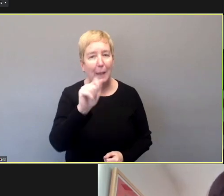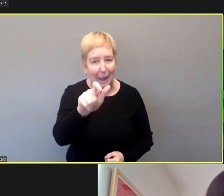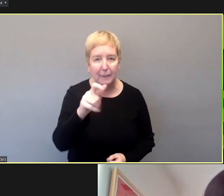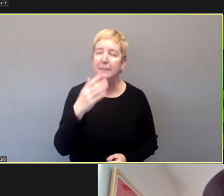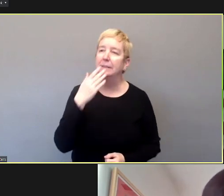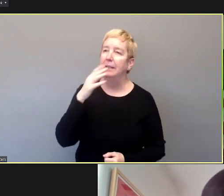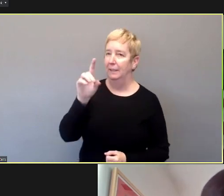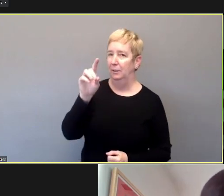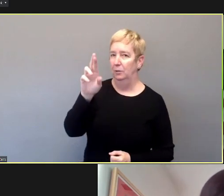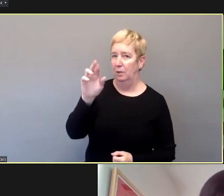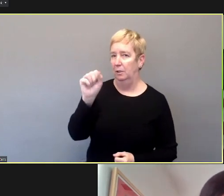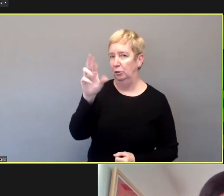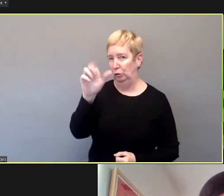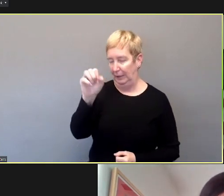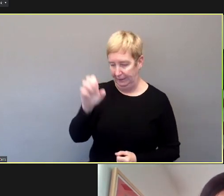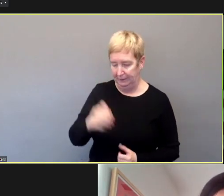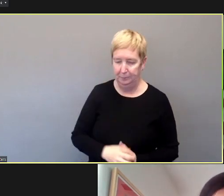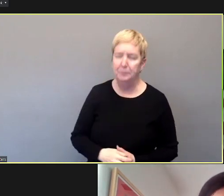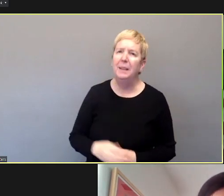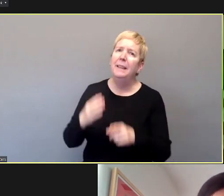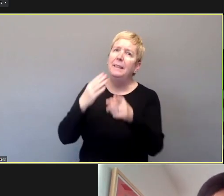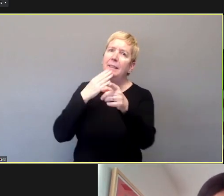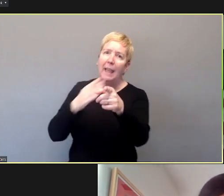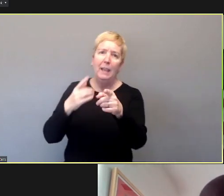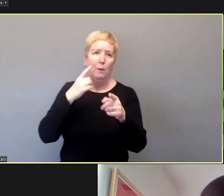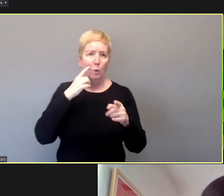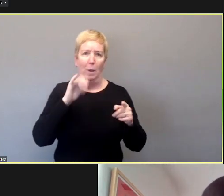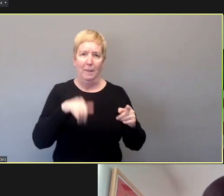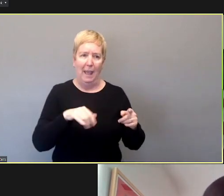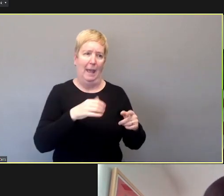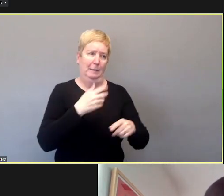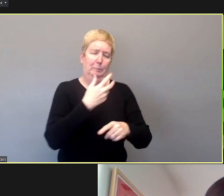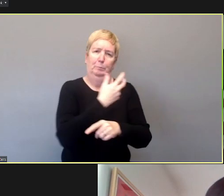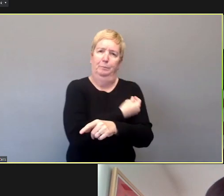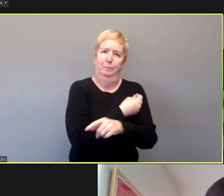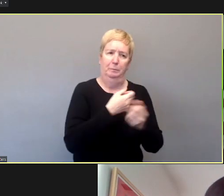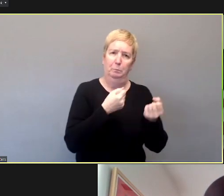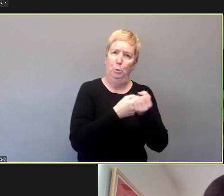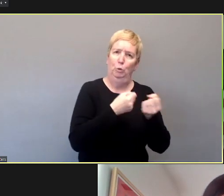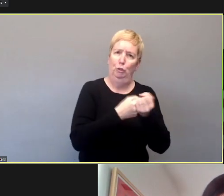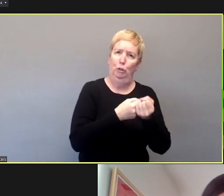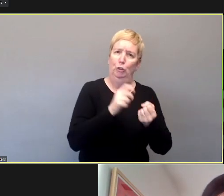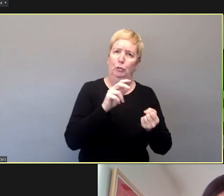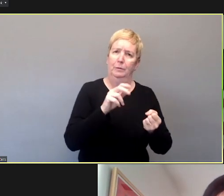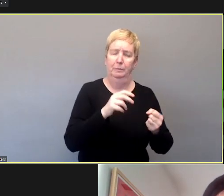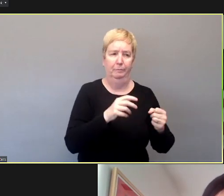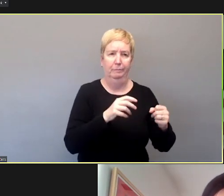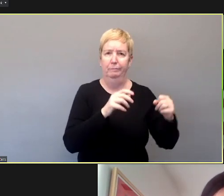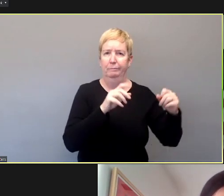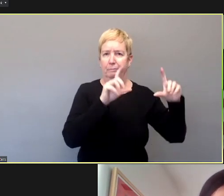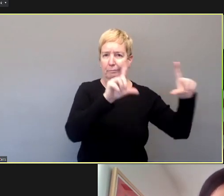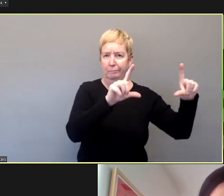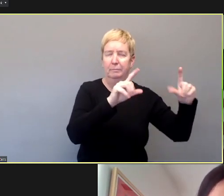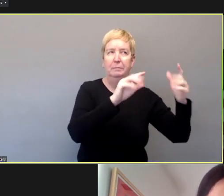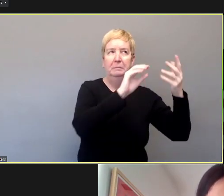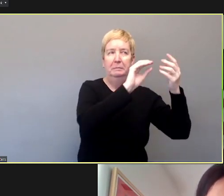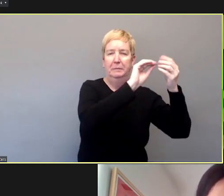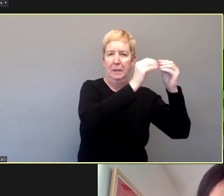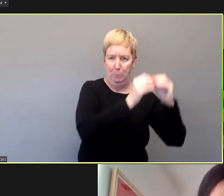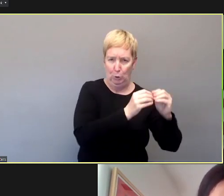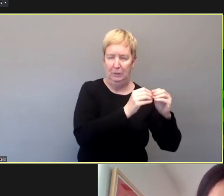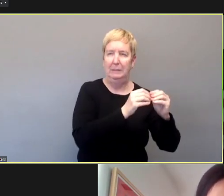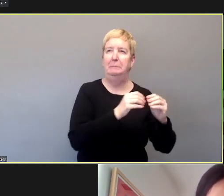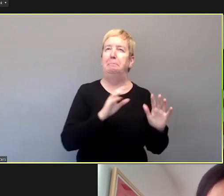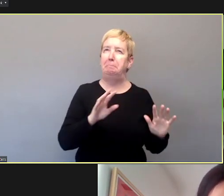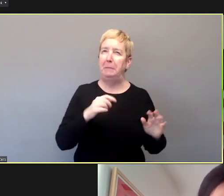Thanks for showing that demographic breakdown on the boosters I had requested. I don't think I asked what I was trying to get at very clearly, so I'm